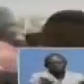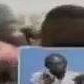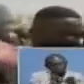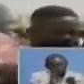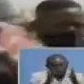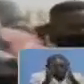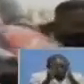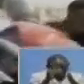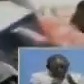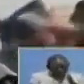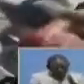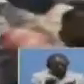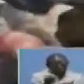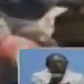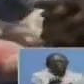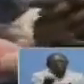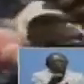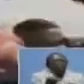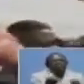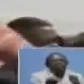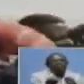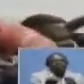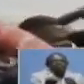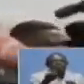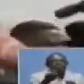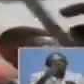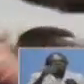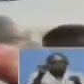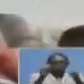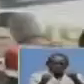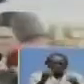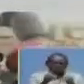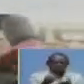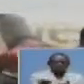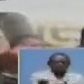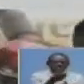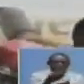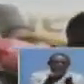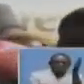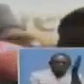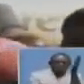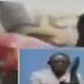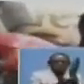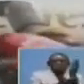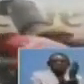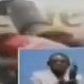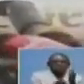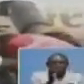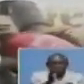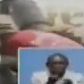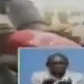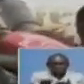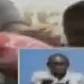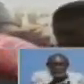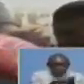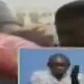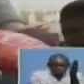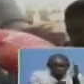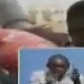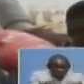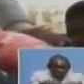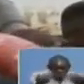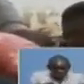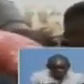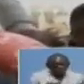And unless we reconstruct the economy, we cannot create jobs. We cannot support health. We cannot support education.